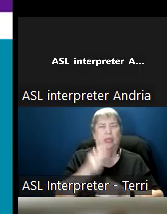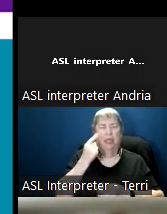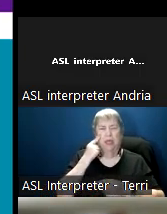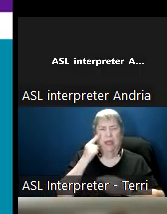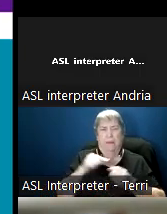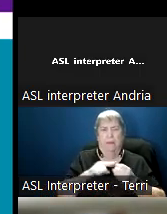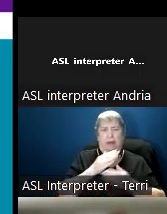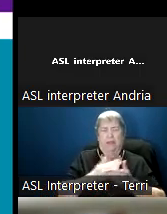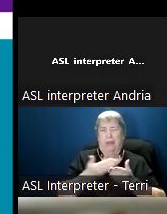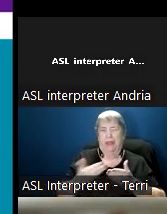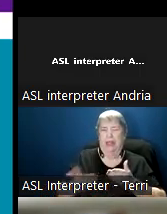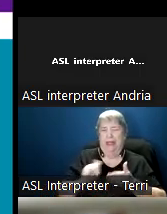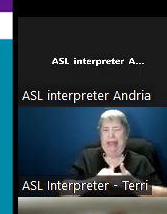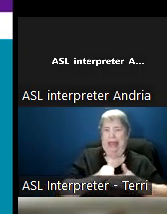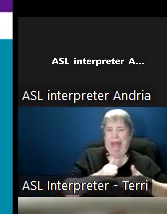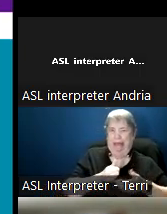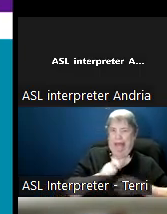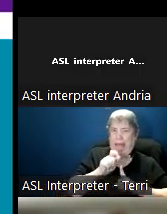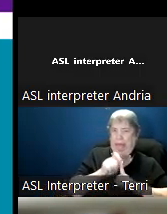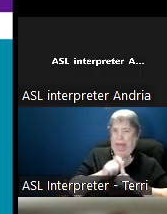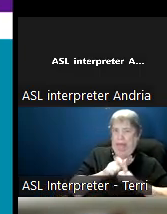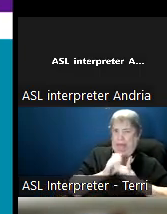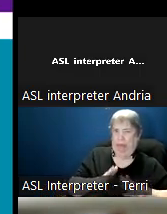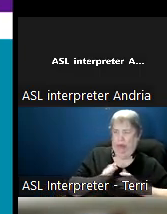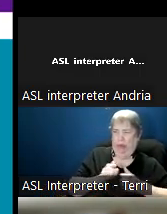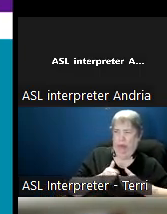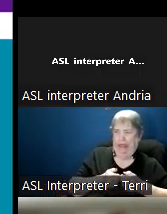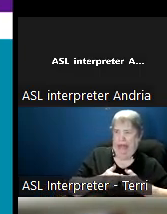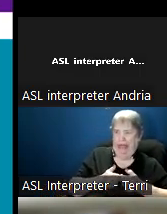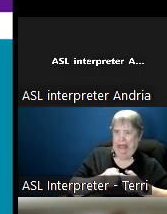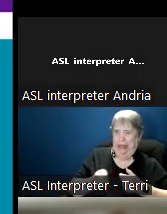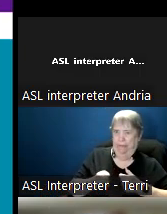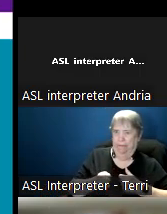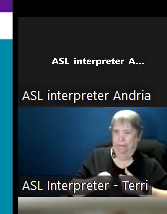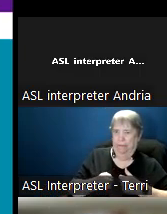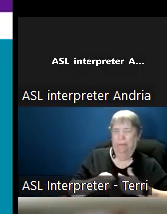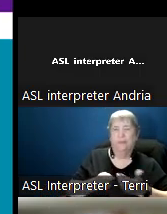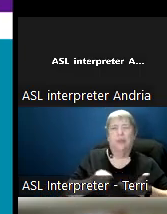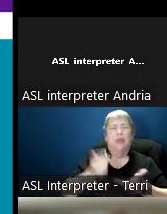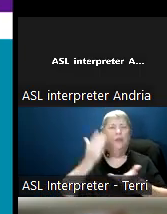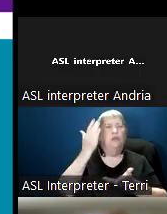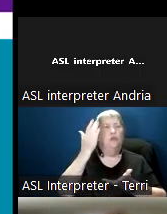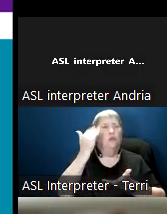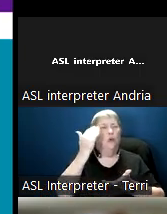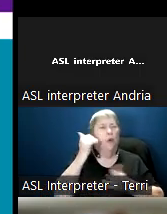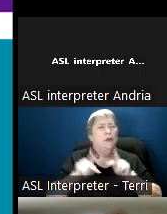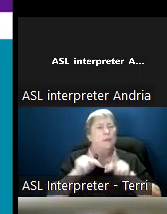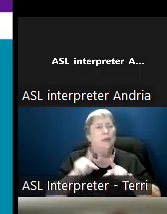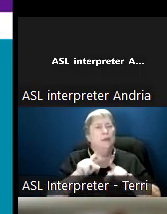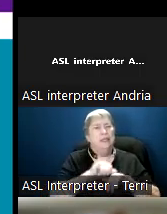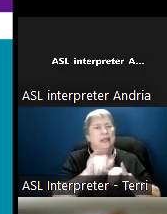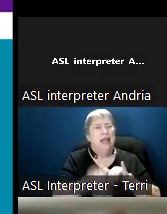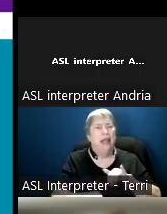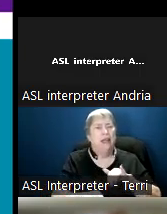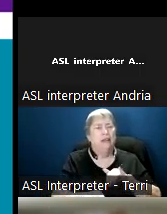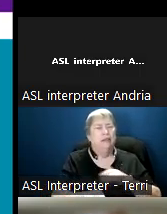tactics the abusive partner was using. So why do you think people would stay in these relationships? Why would you,